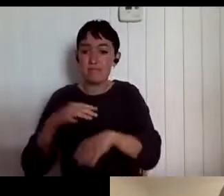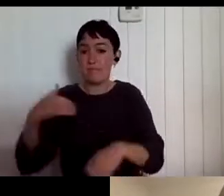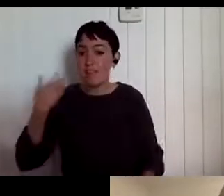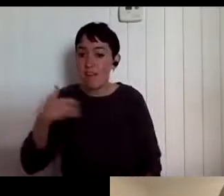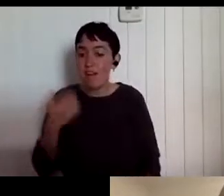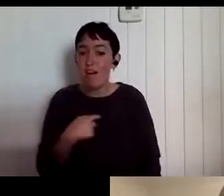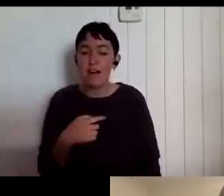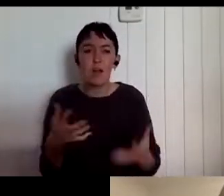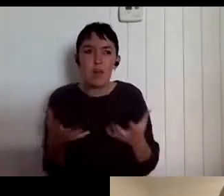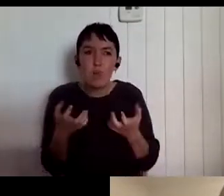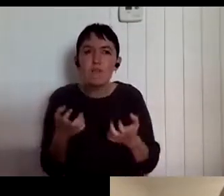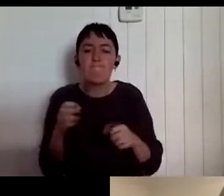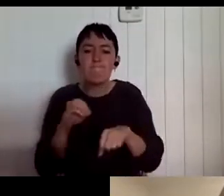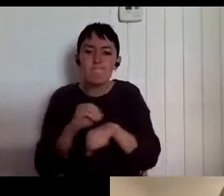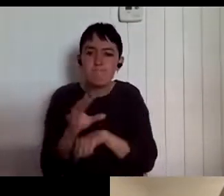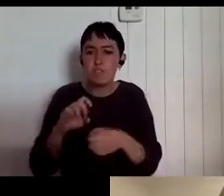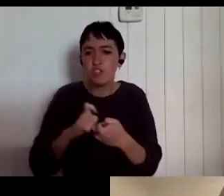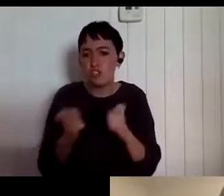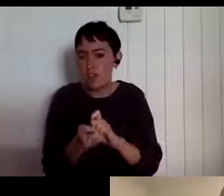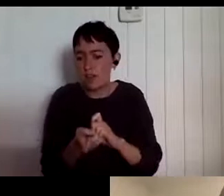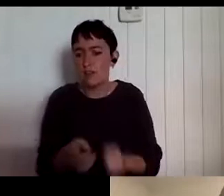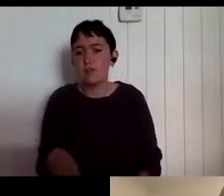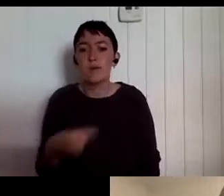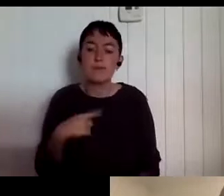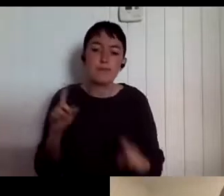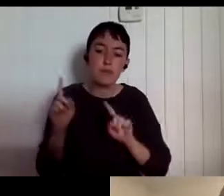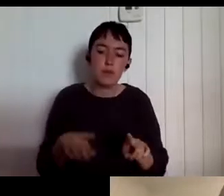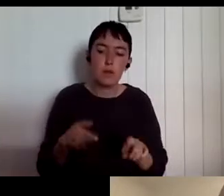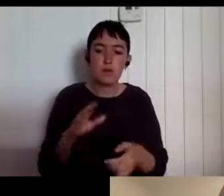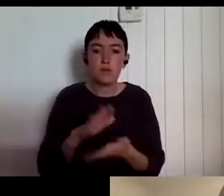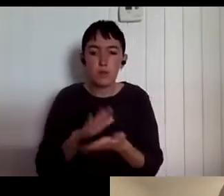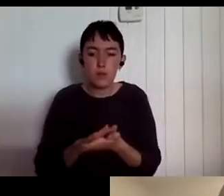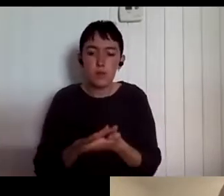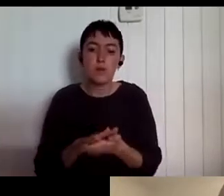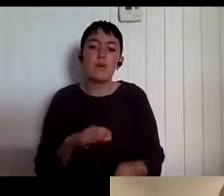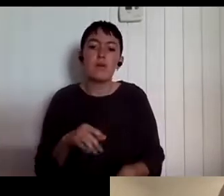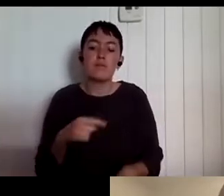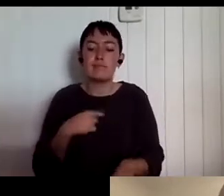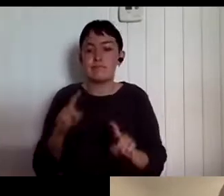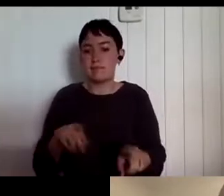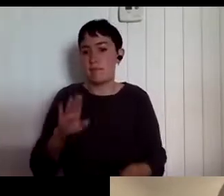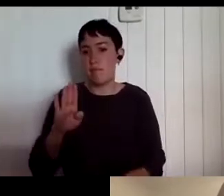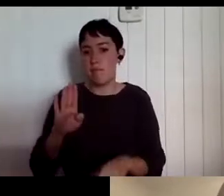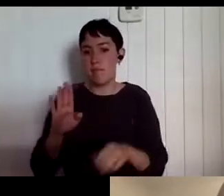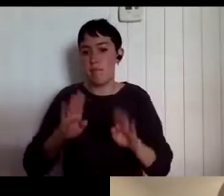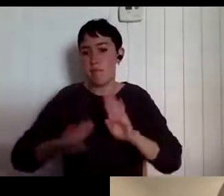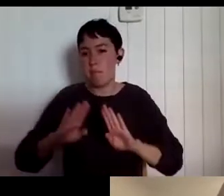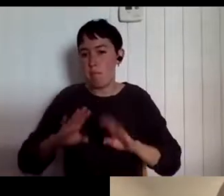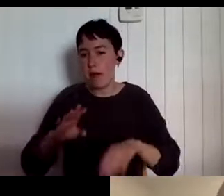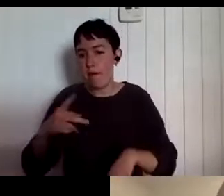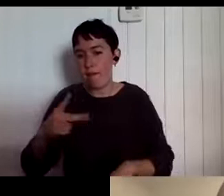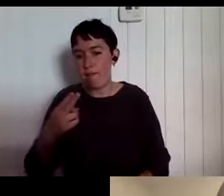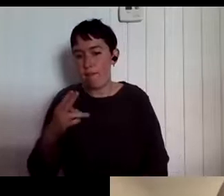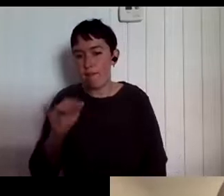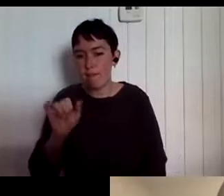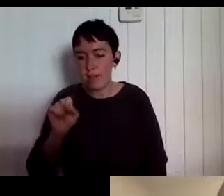in going to school and undergrad and stuff like that, I learned about, you know, physics, things like that. But for me, it was always kind of like the application of things. How can we do something with our hands to